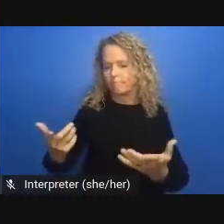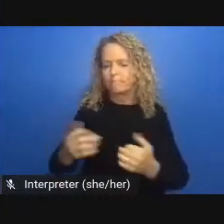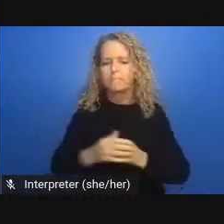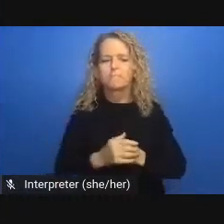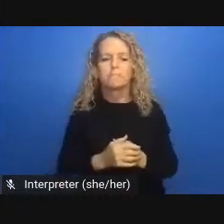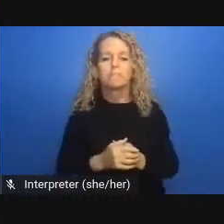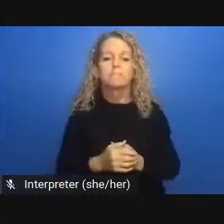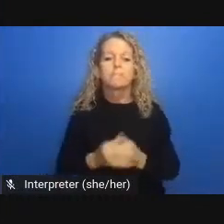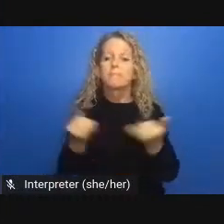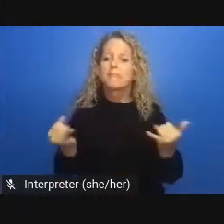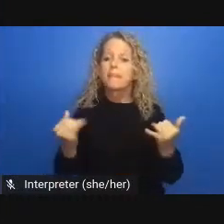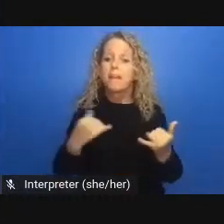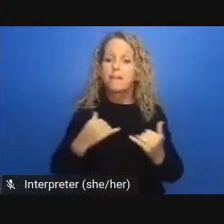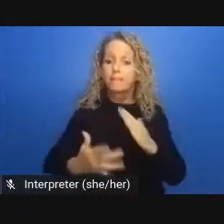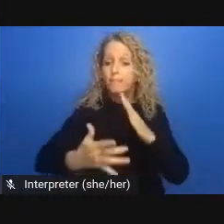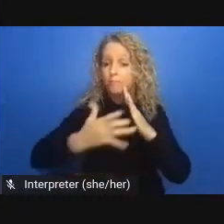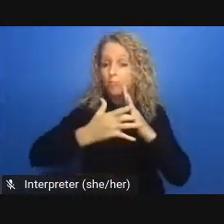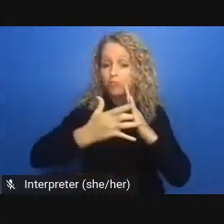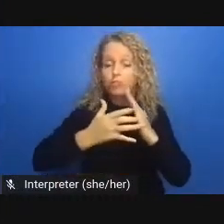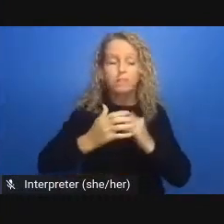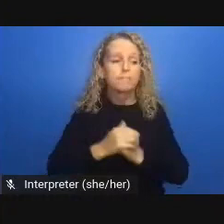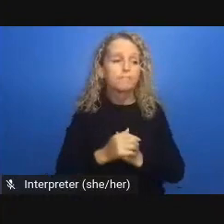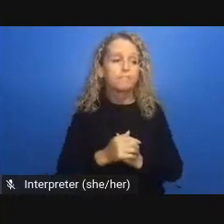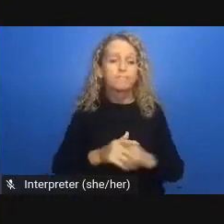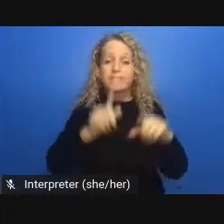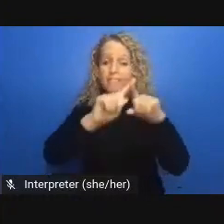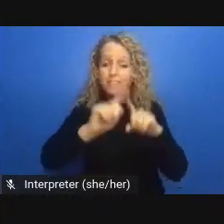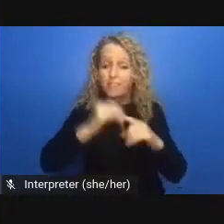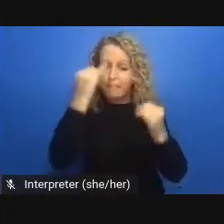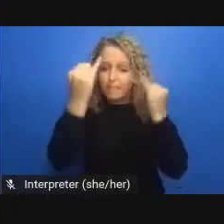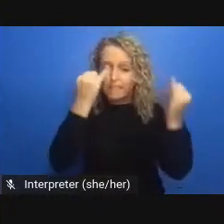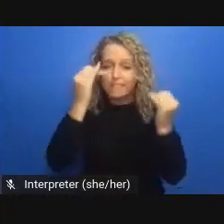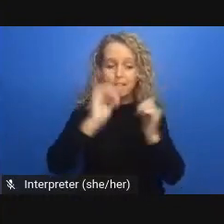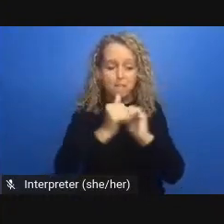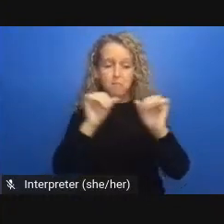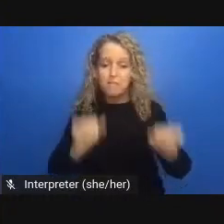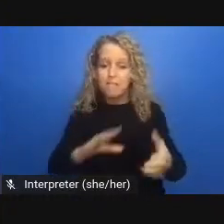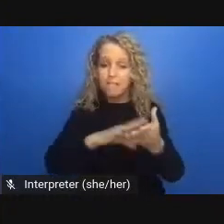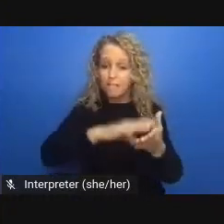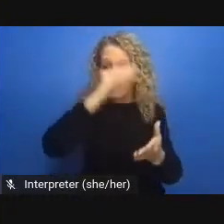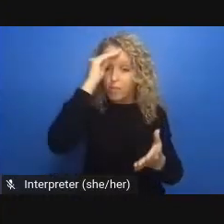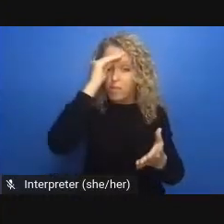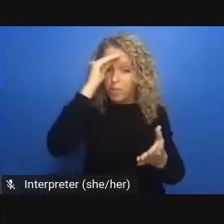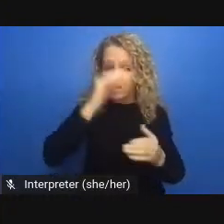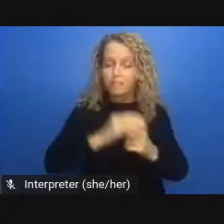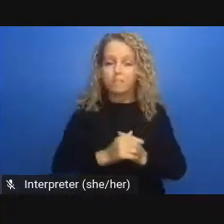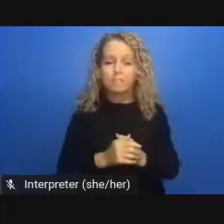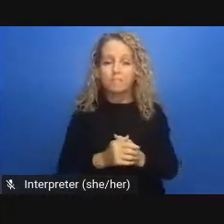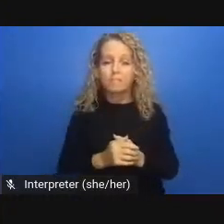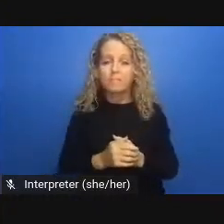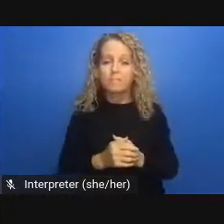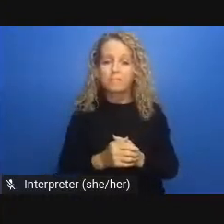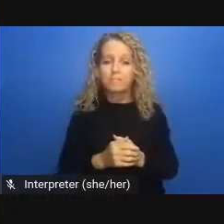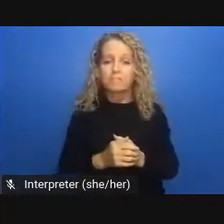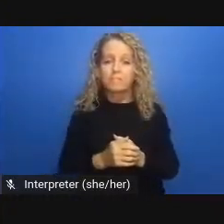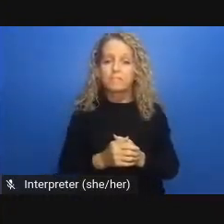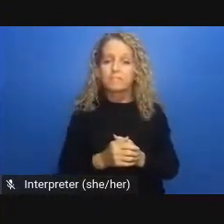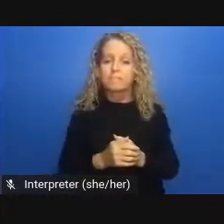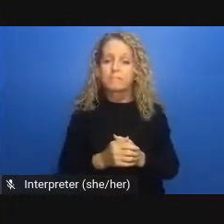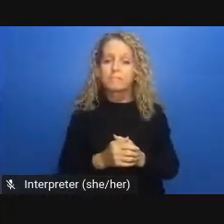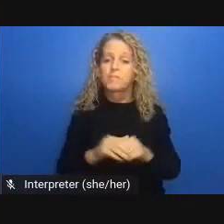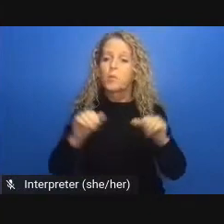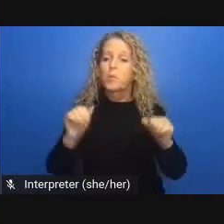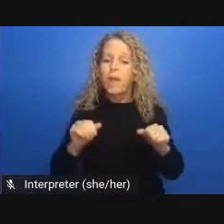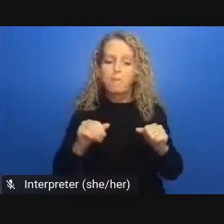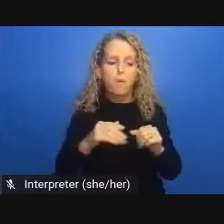different ideas around learning to completely change how that happens. We can create little tiny chunks of learning called